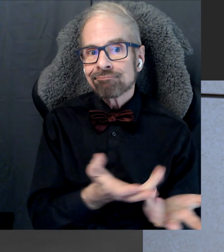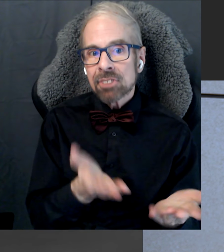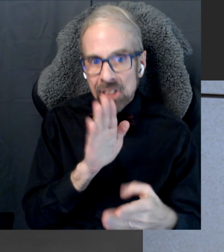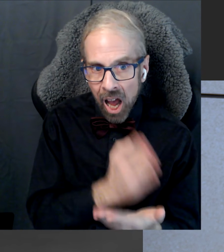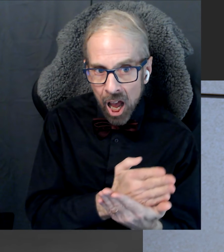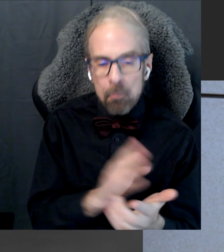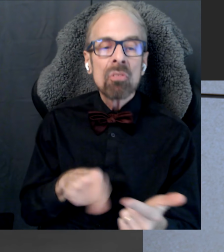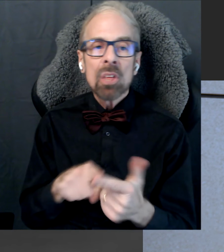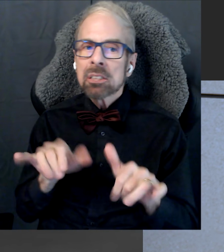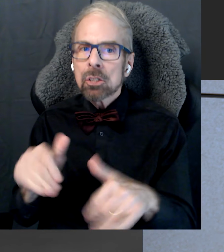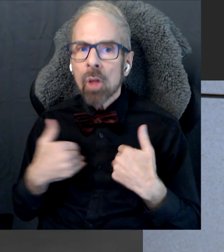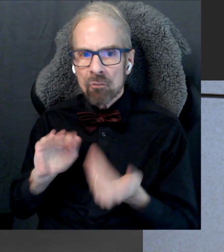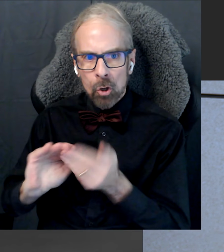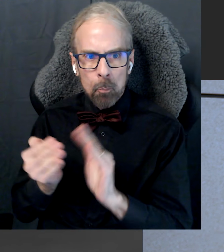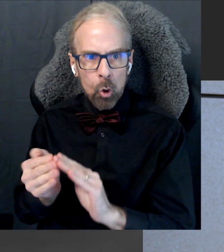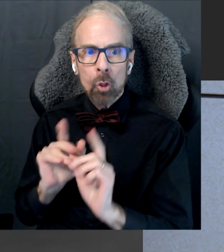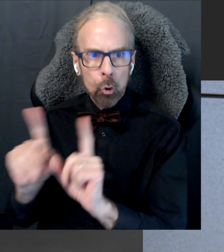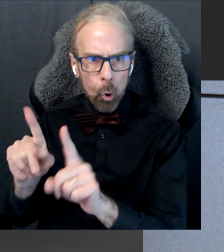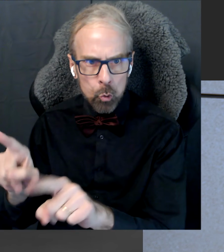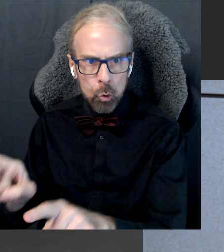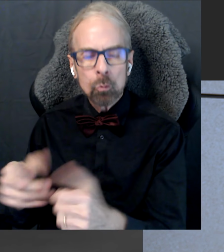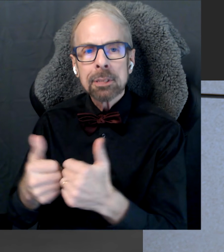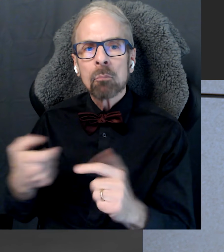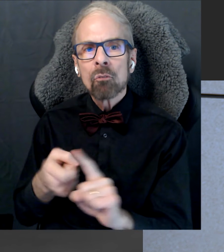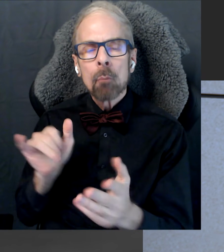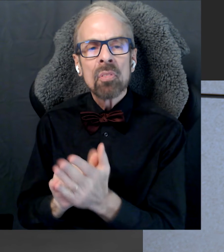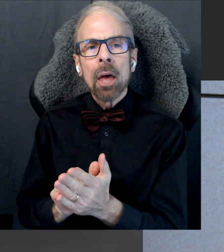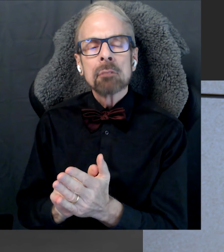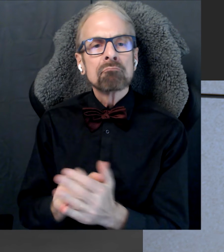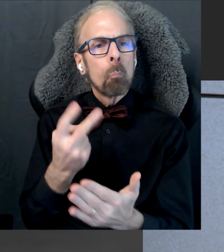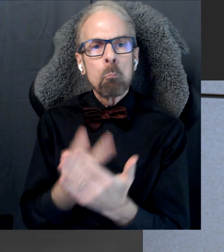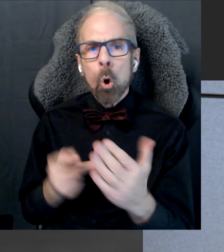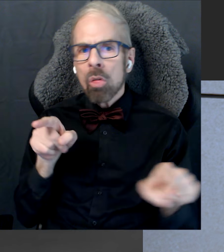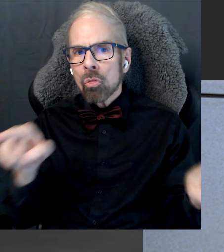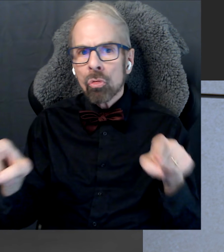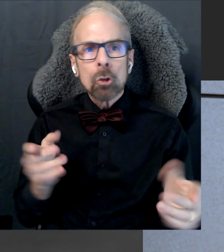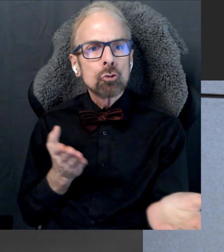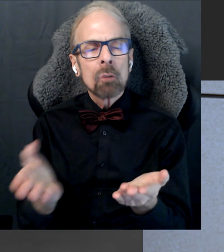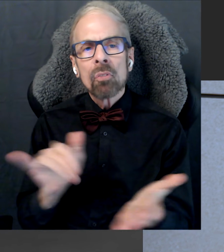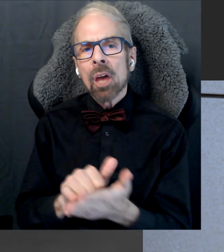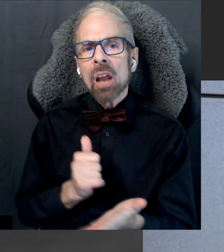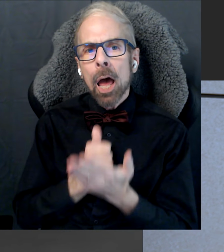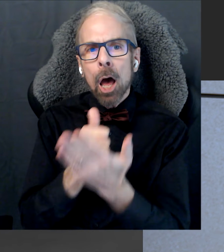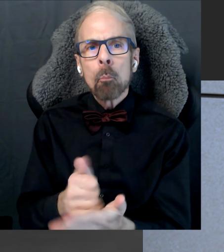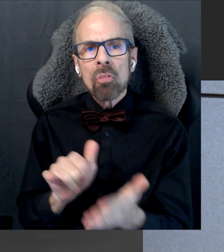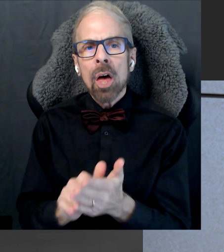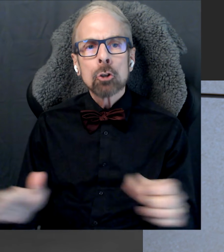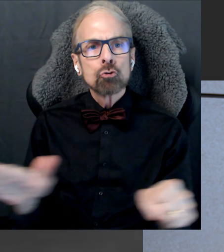can go to, outside of that. So the co-current services that have helped